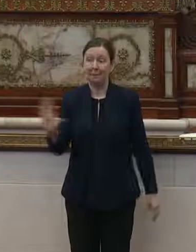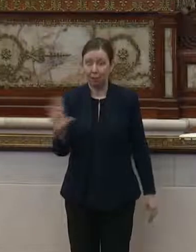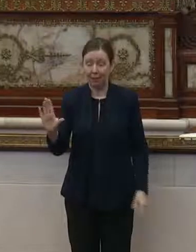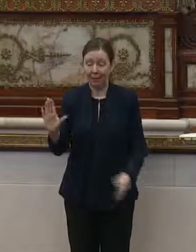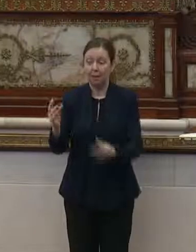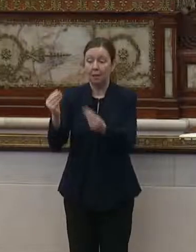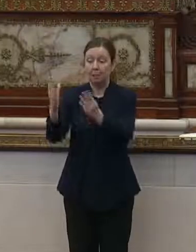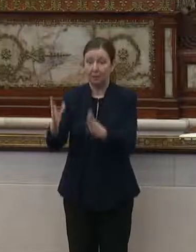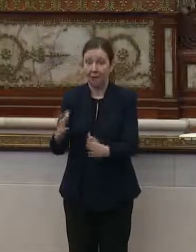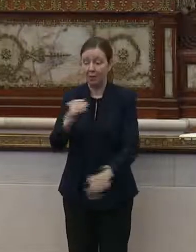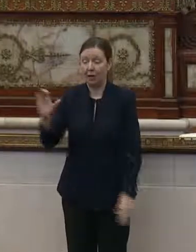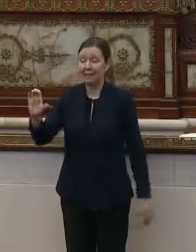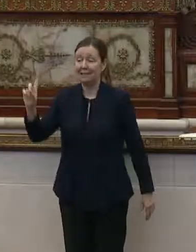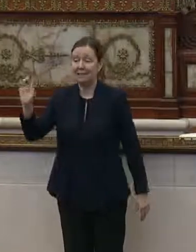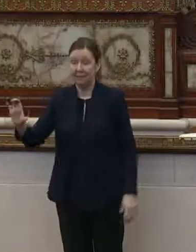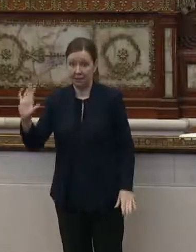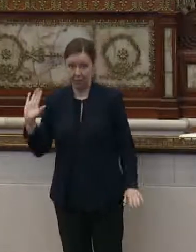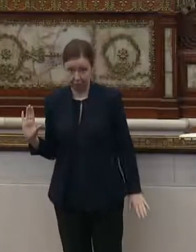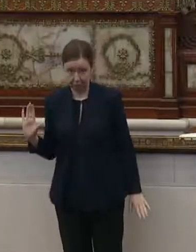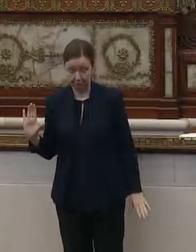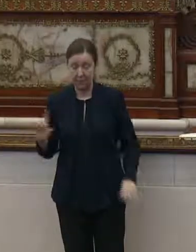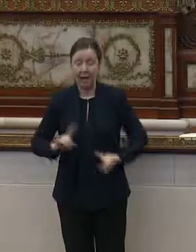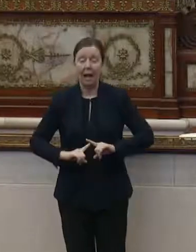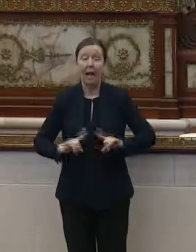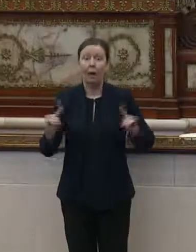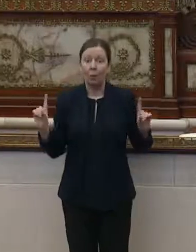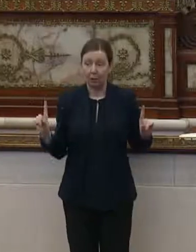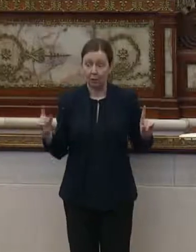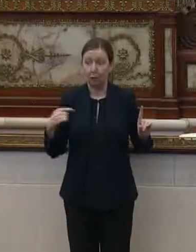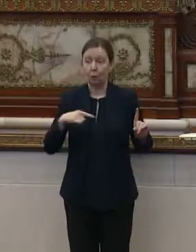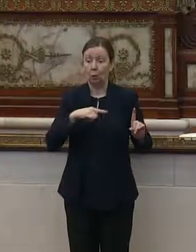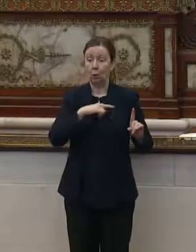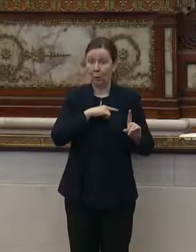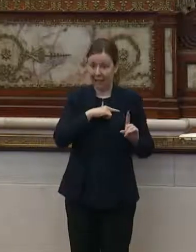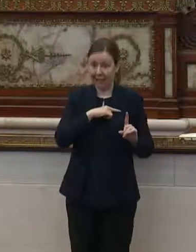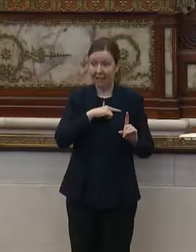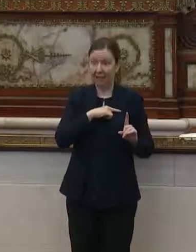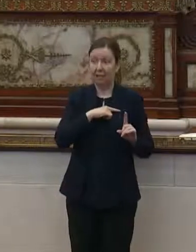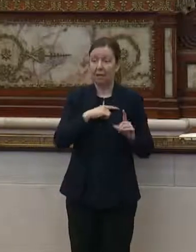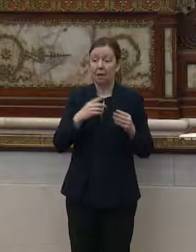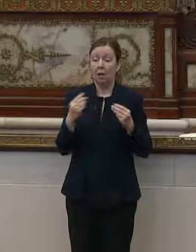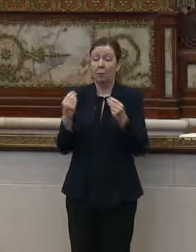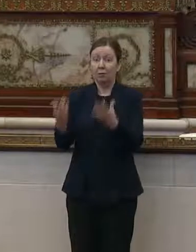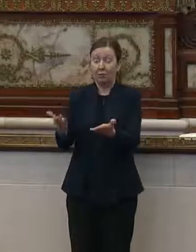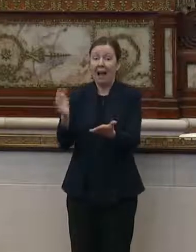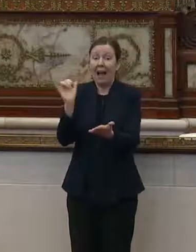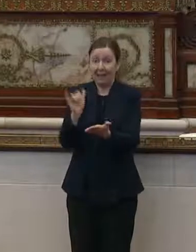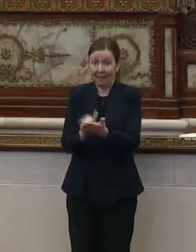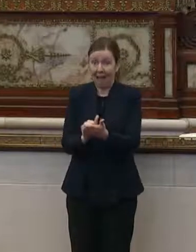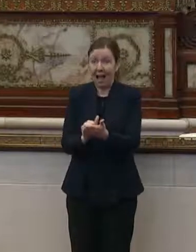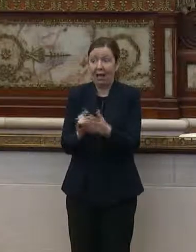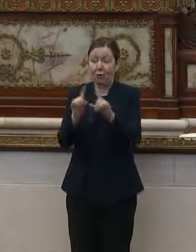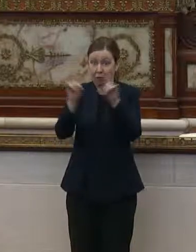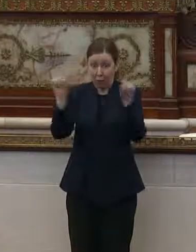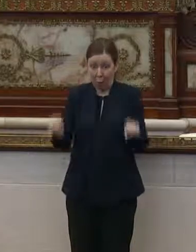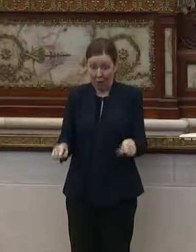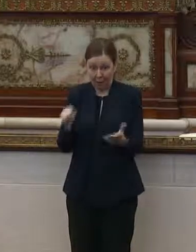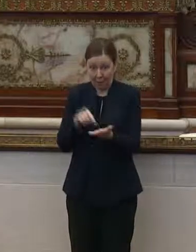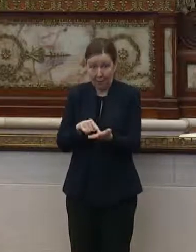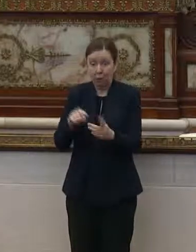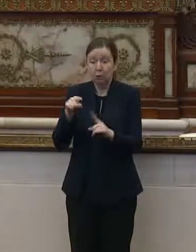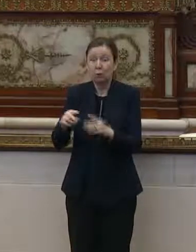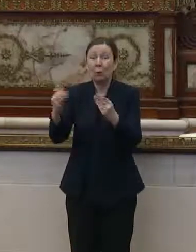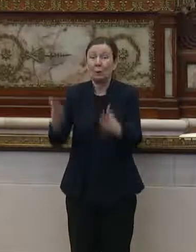and the CDC. That's the wording says it in there. However, we are the ones that provide that blank form to the